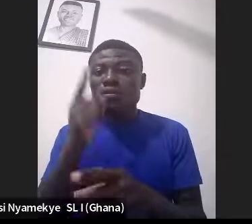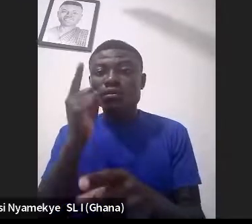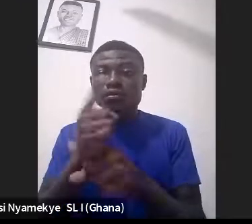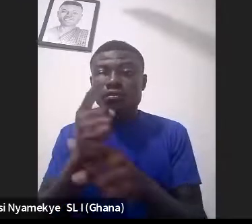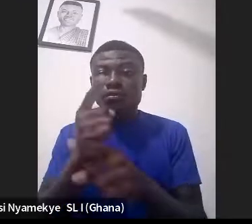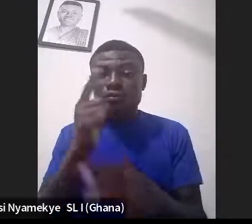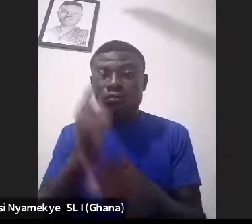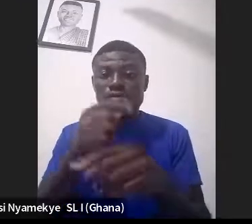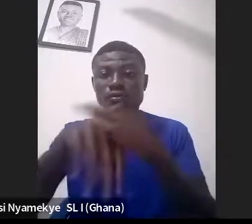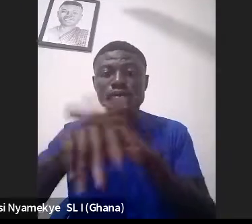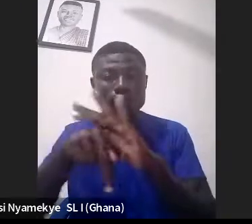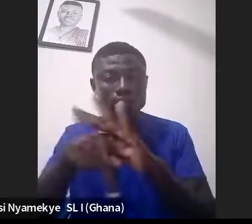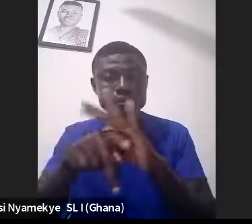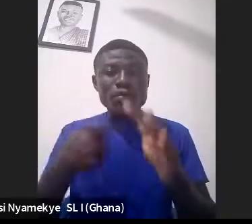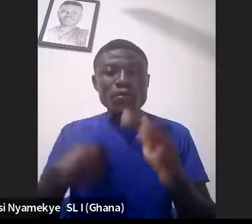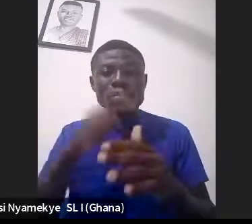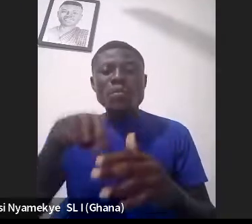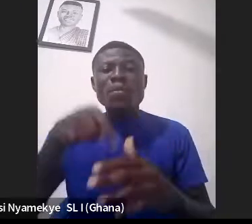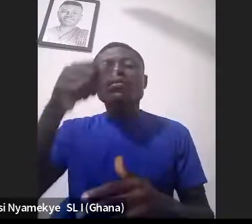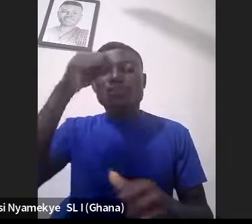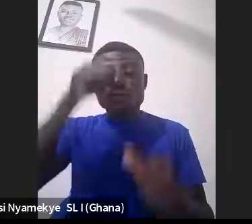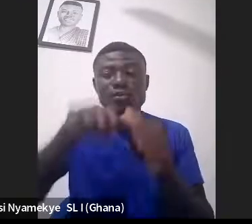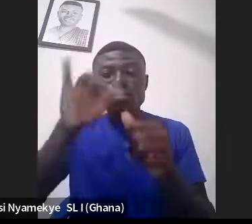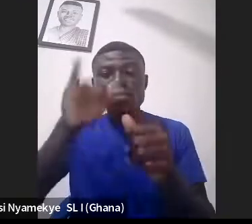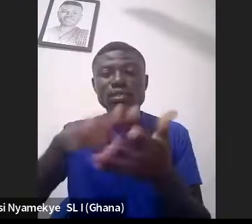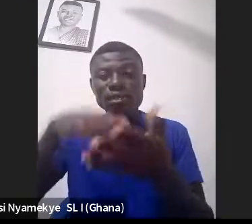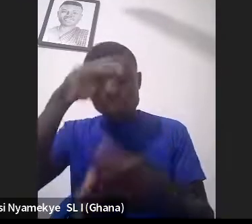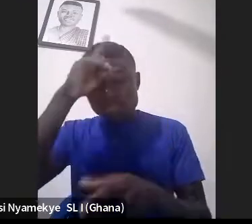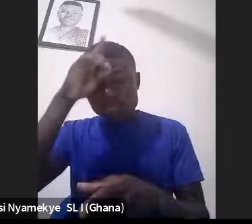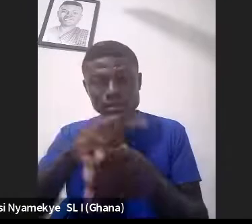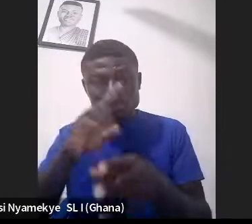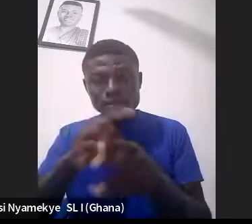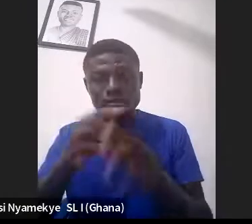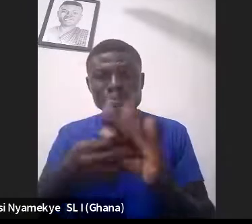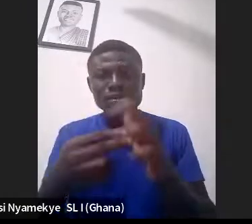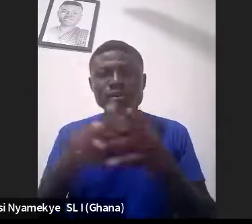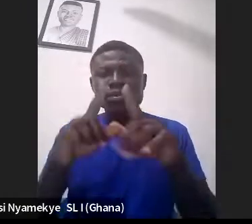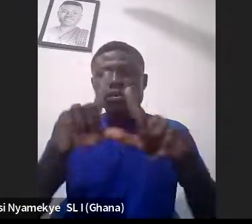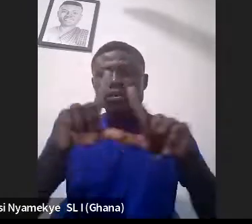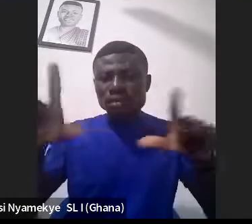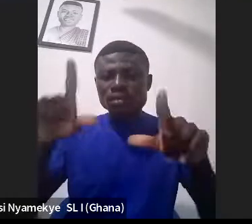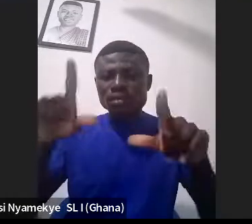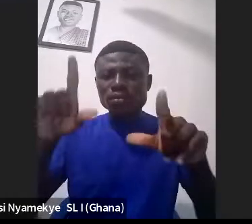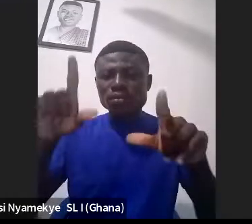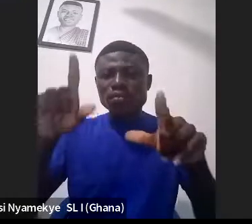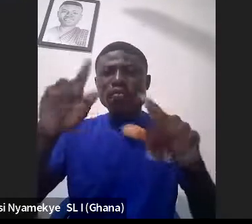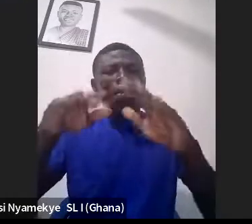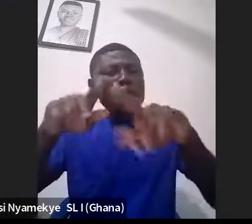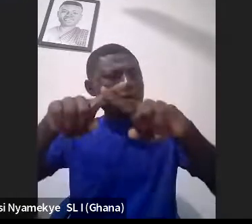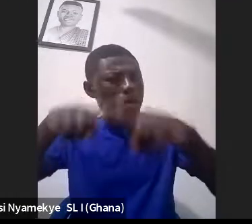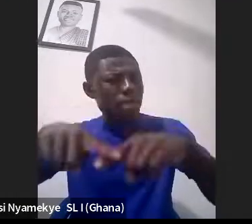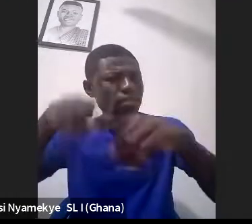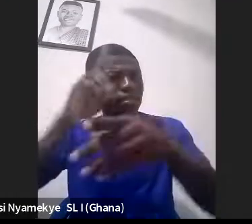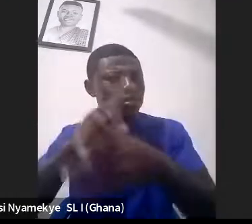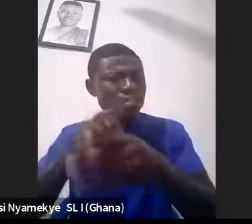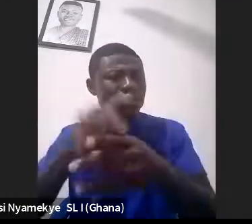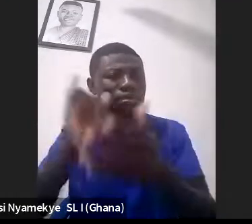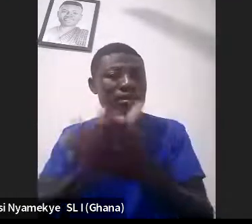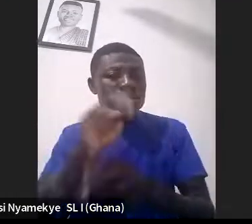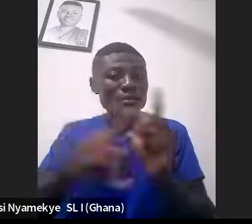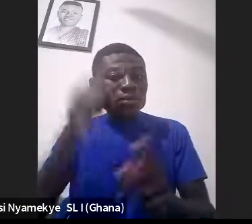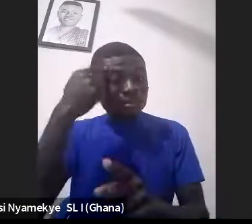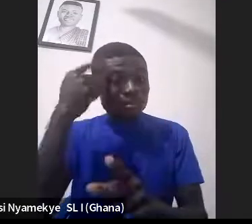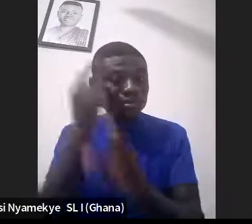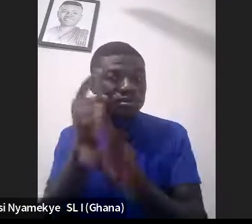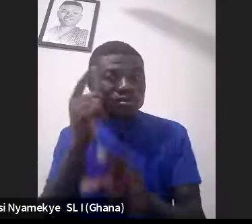because we need to remember that dyslexia is a language-based disability. Many people think it's just, flipping